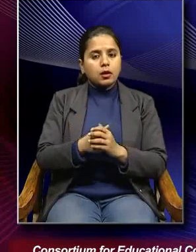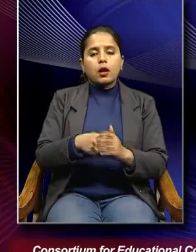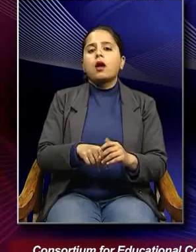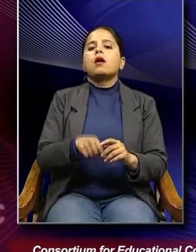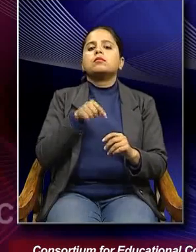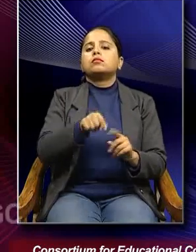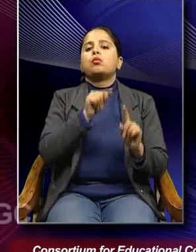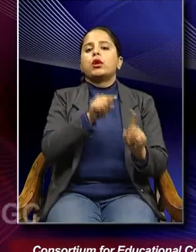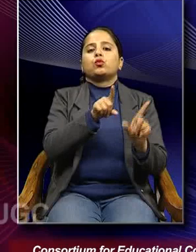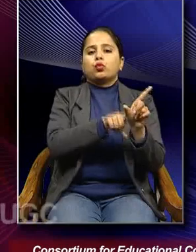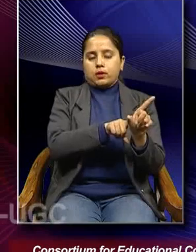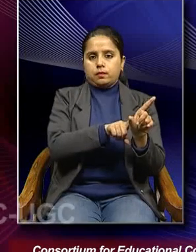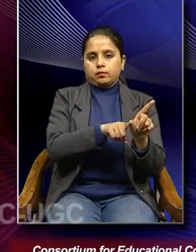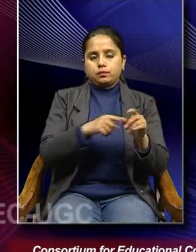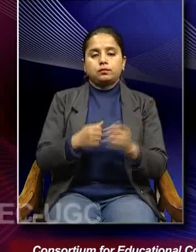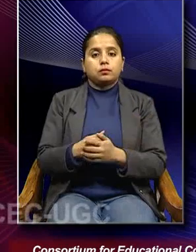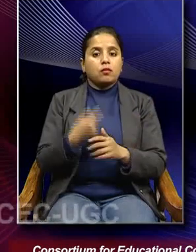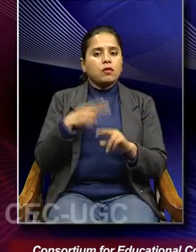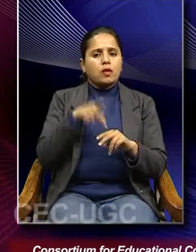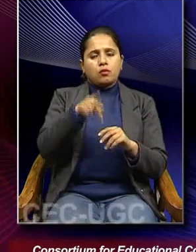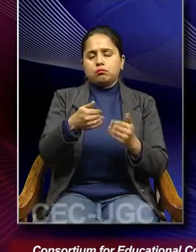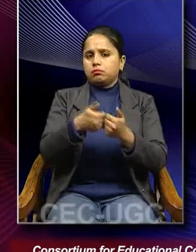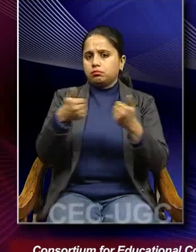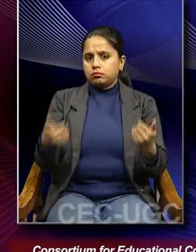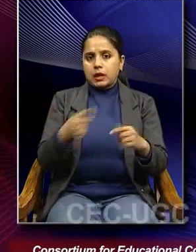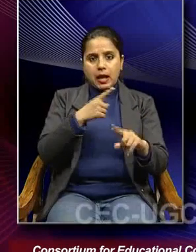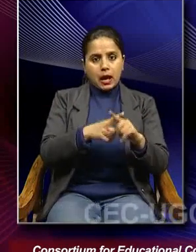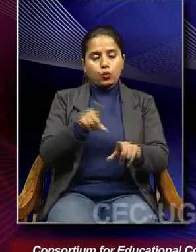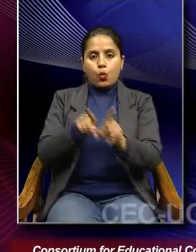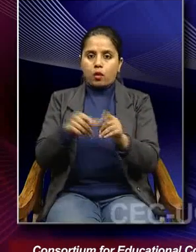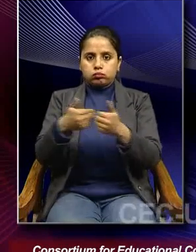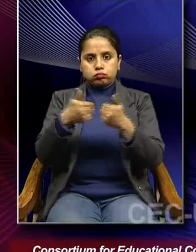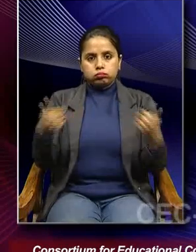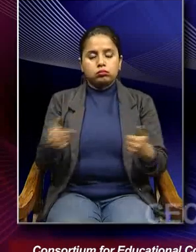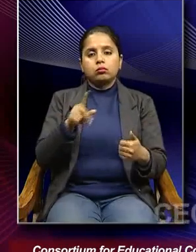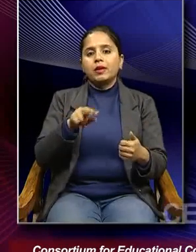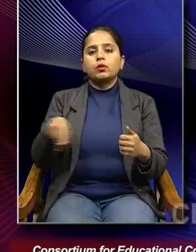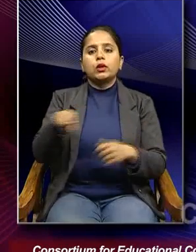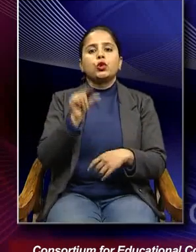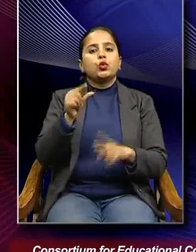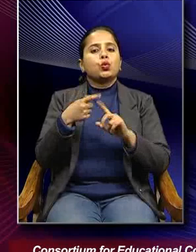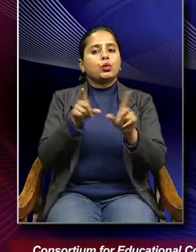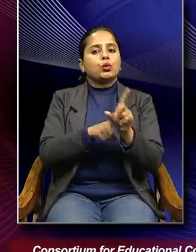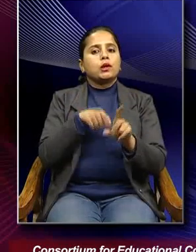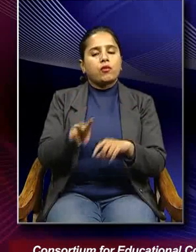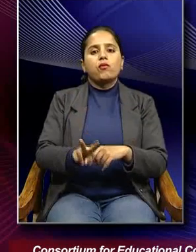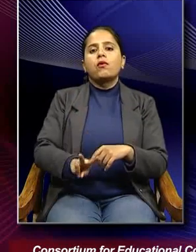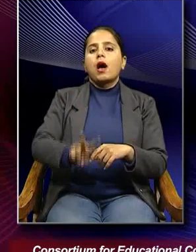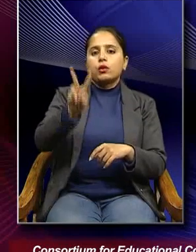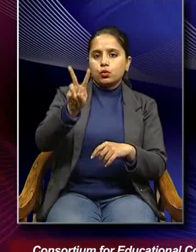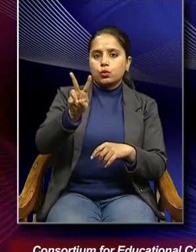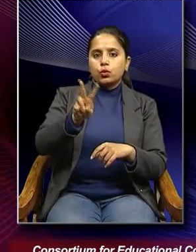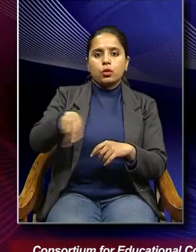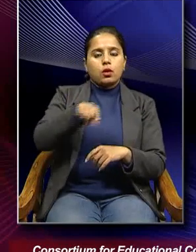Y. If we move from X to Y, it means that the utility values